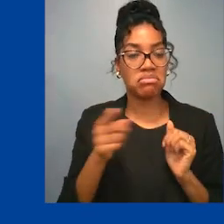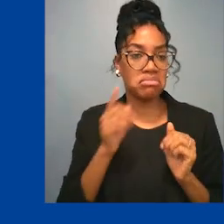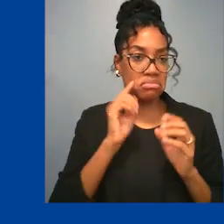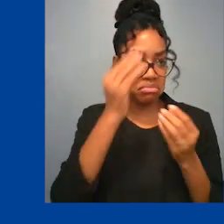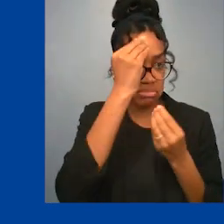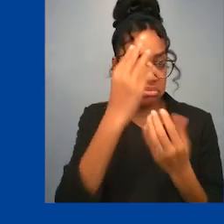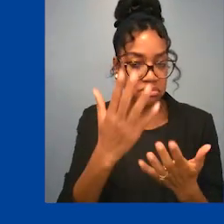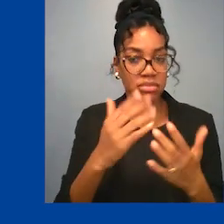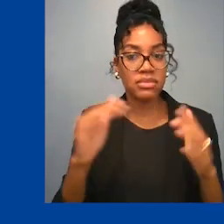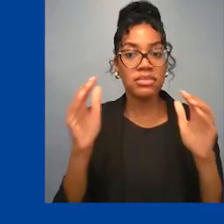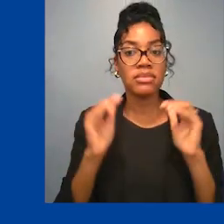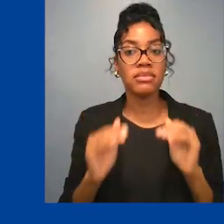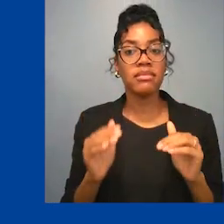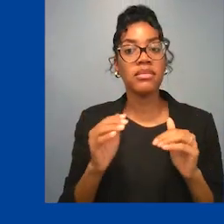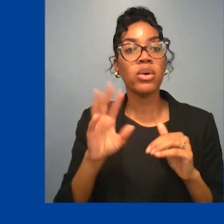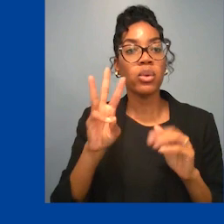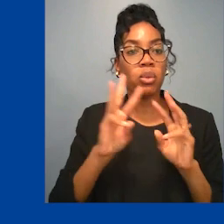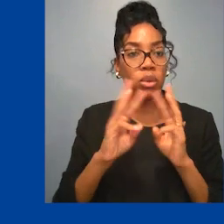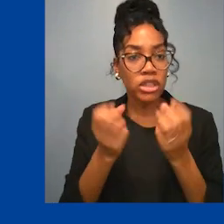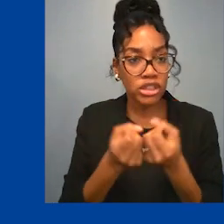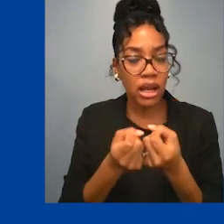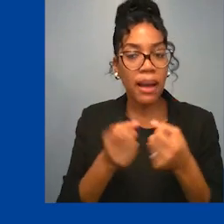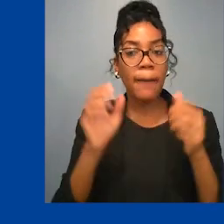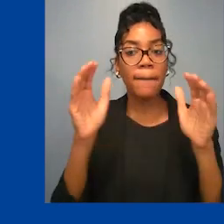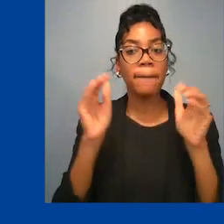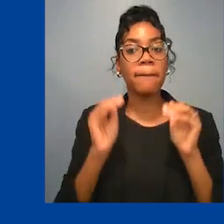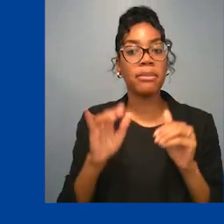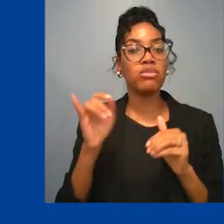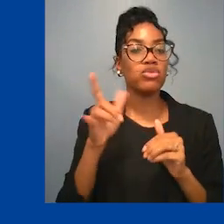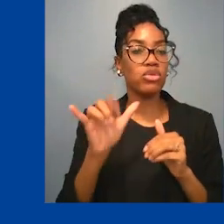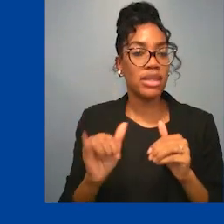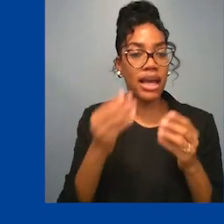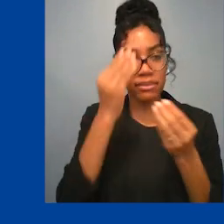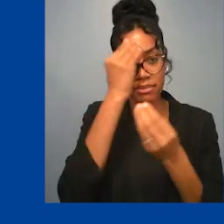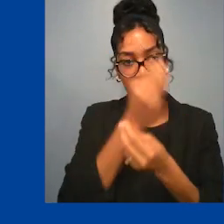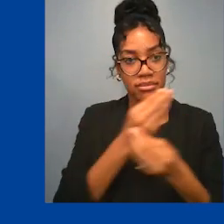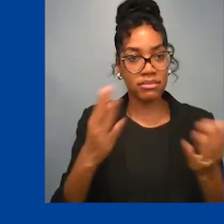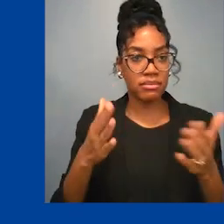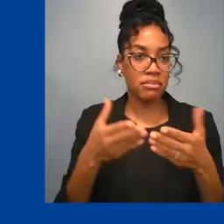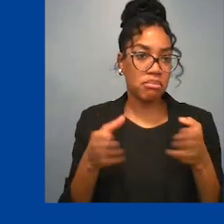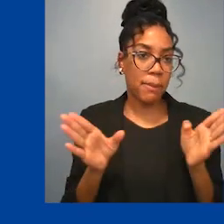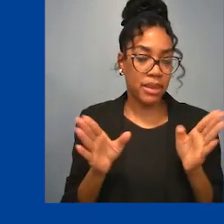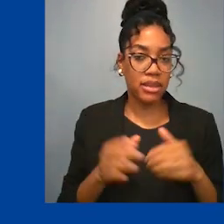in July, we make these public announcements.